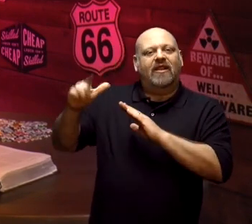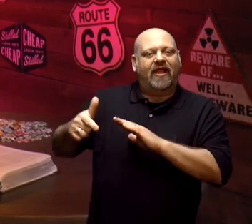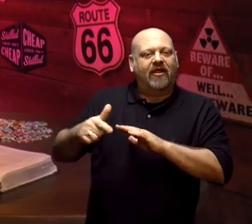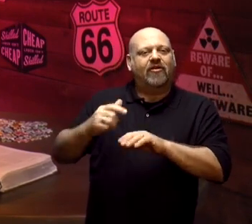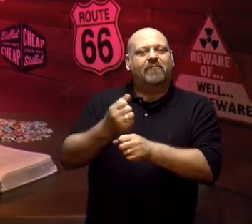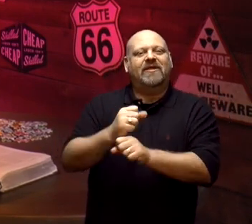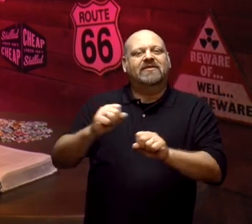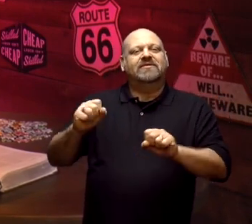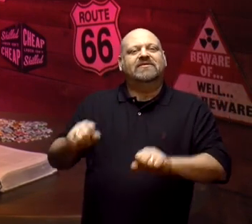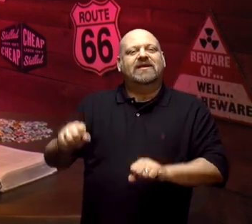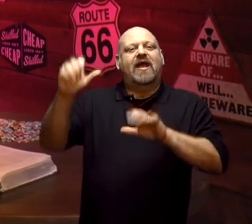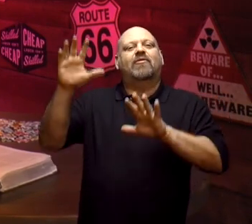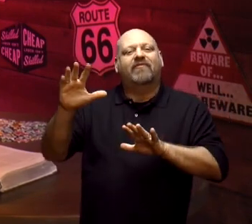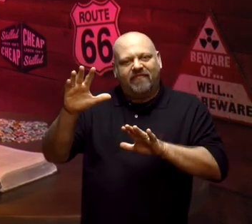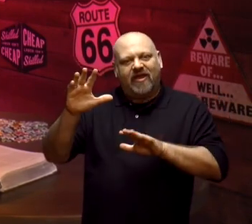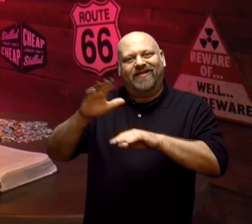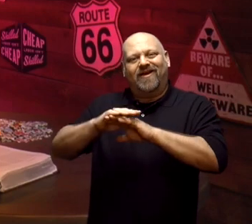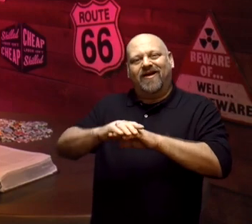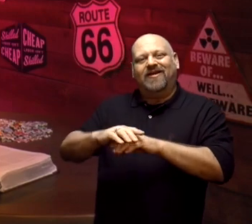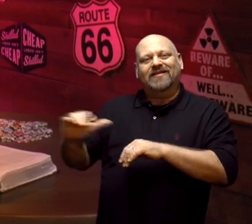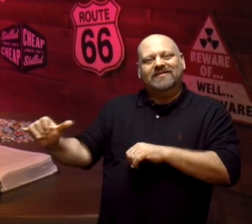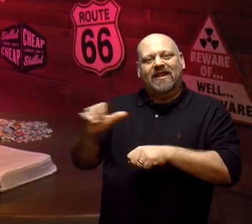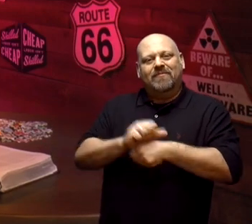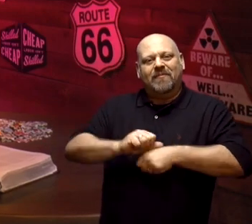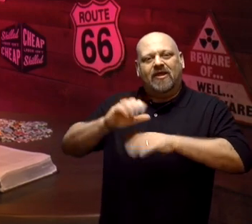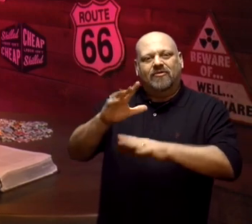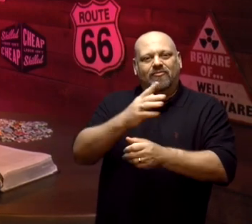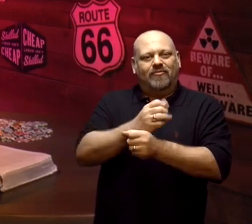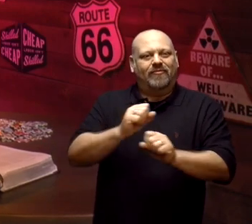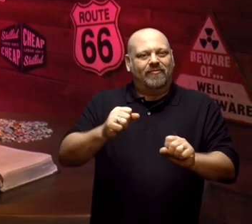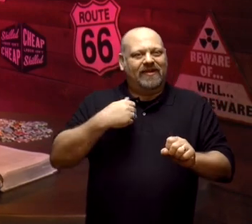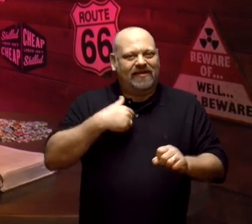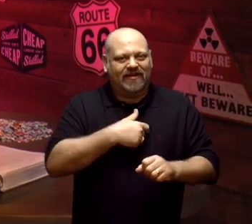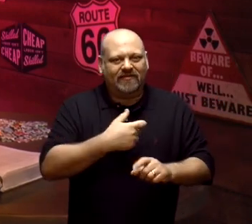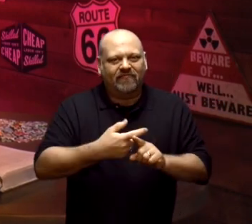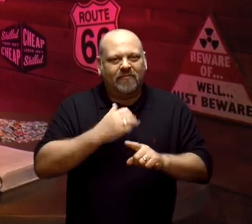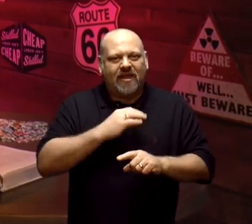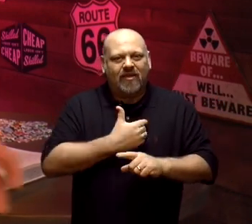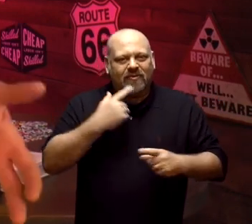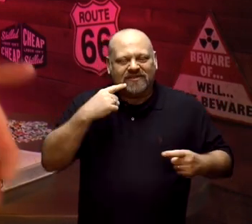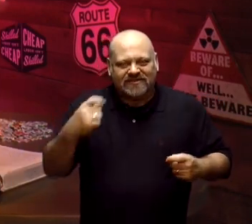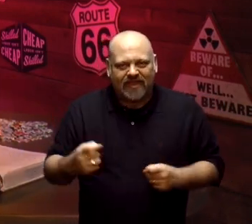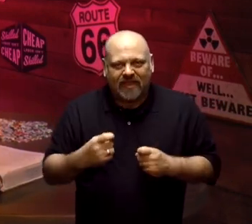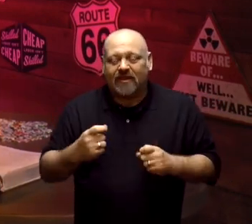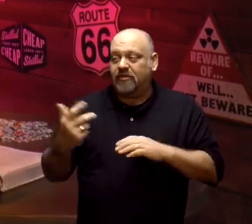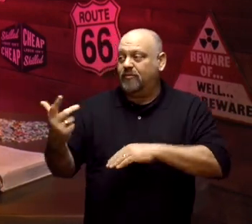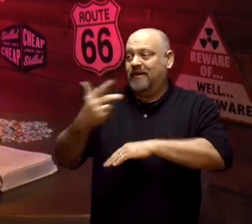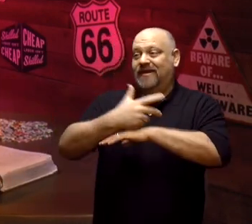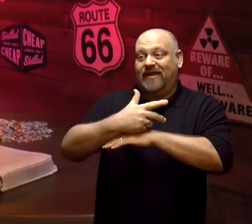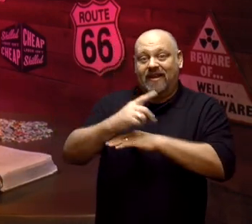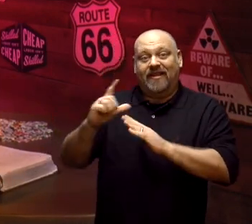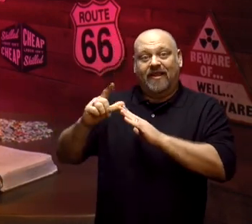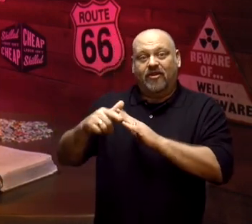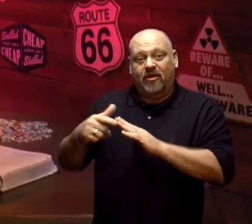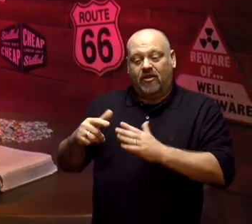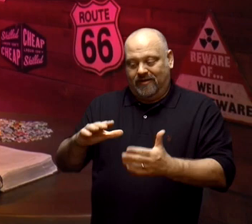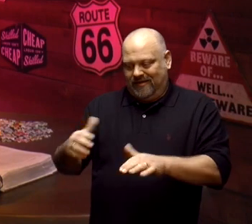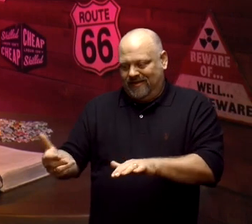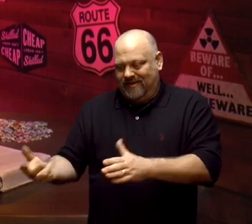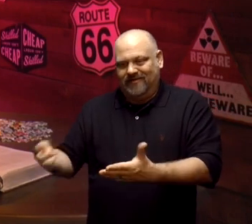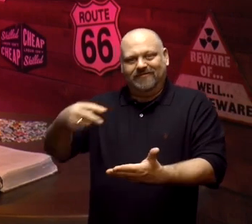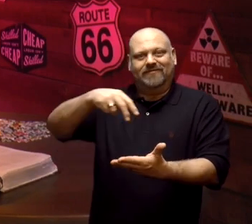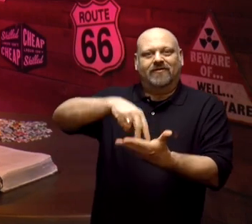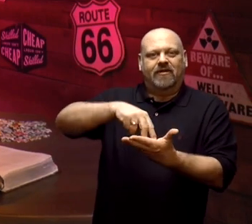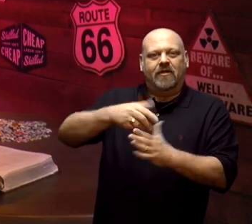on that same mountain to redeem us from our sin. And 3 days later, he rose from the dead